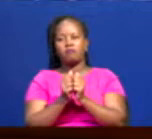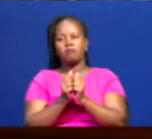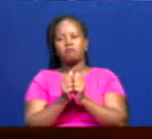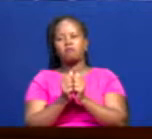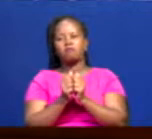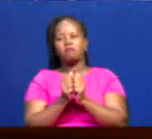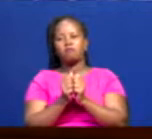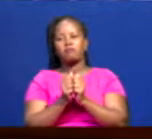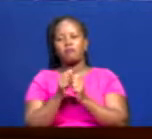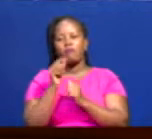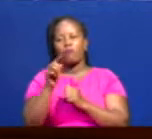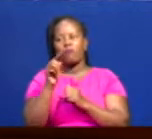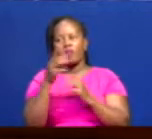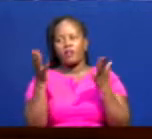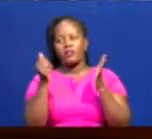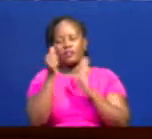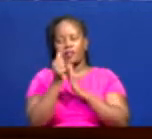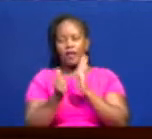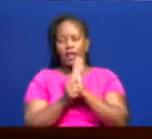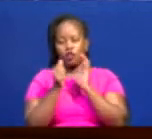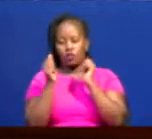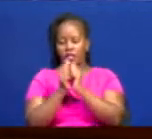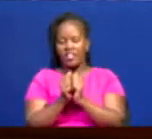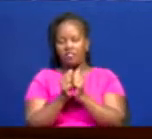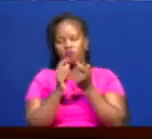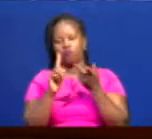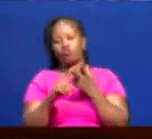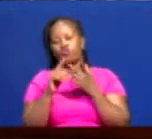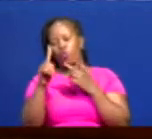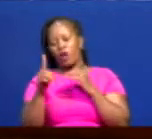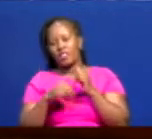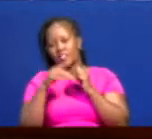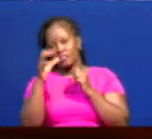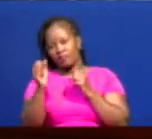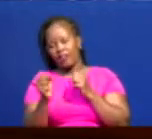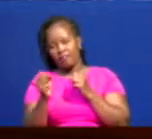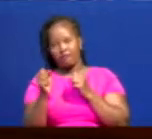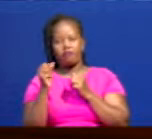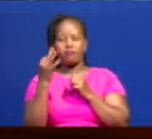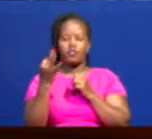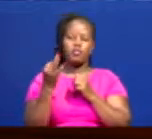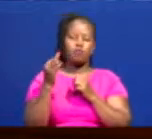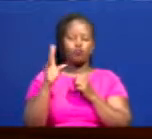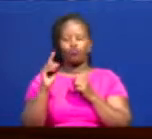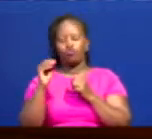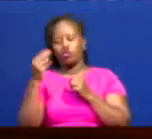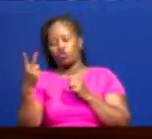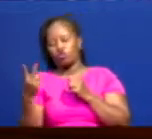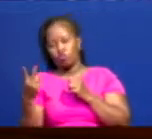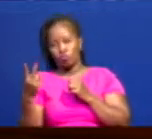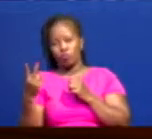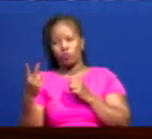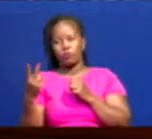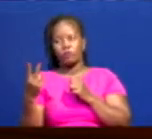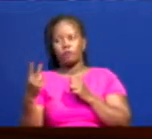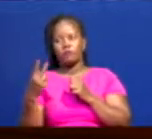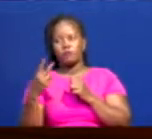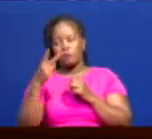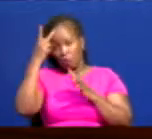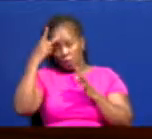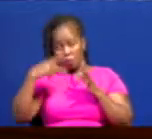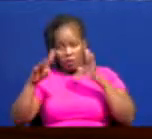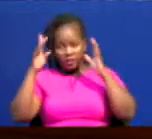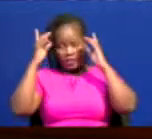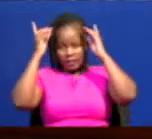policy is Article 10, Article 165, 3D2, and Article 2. Policy